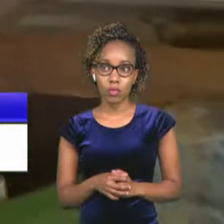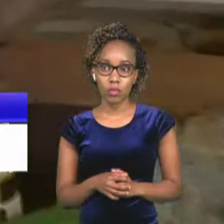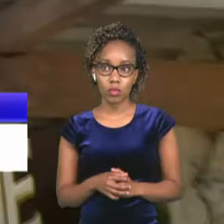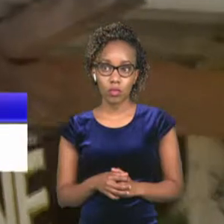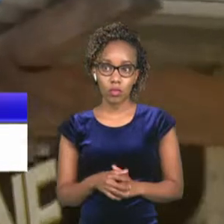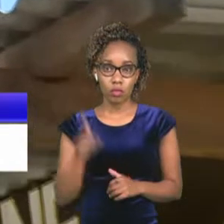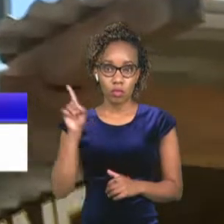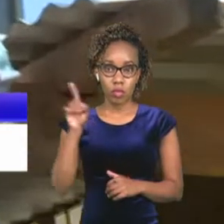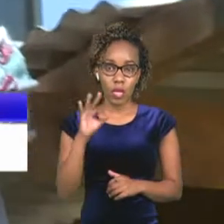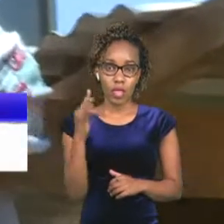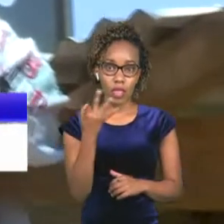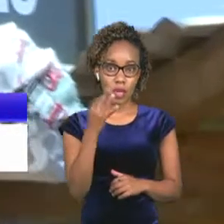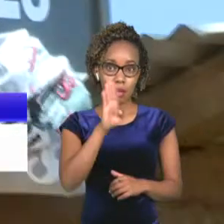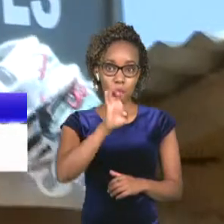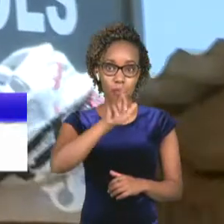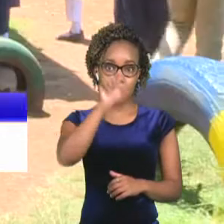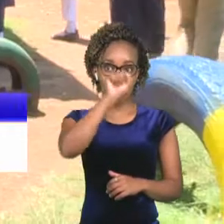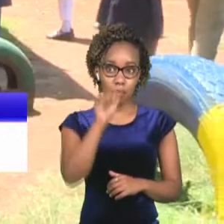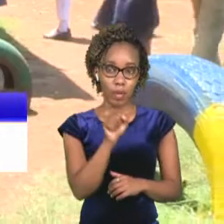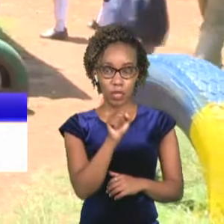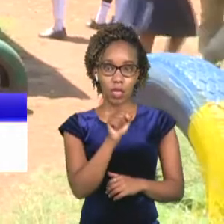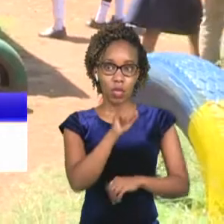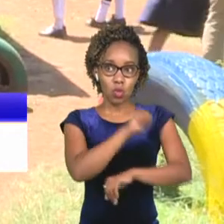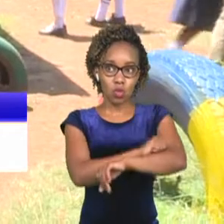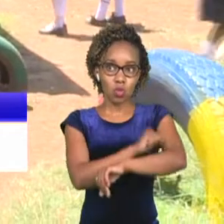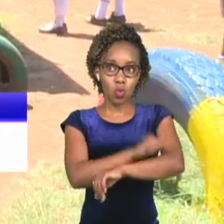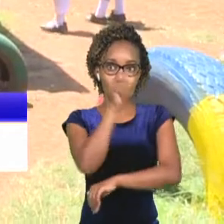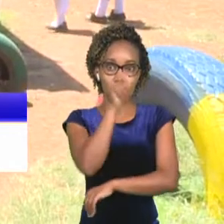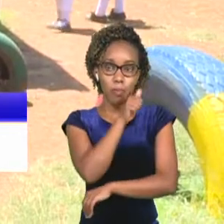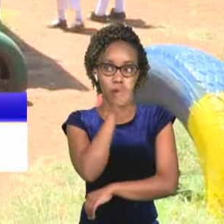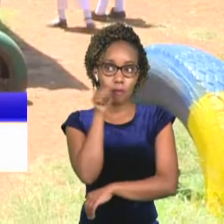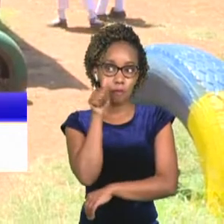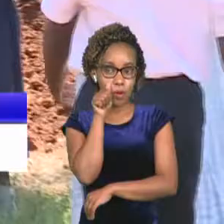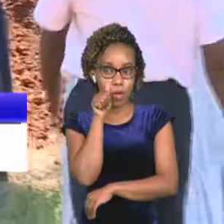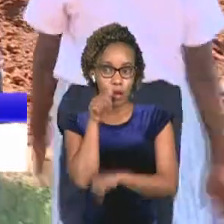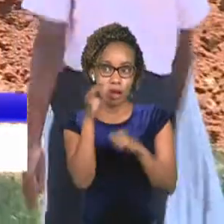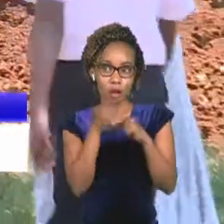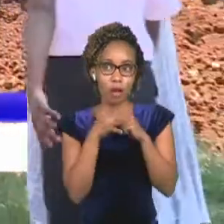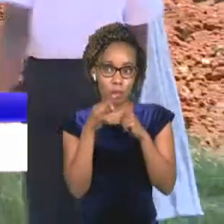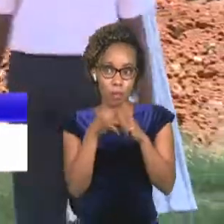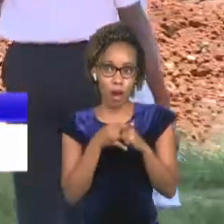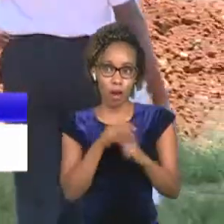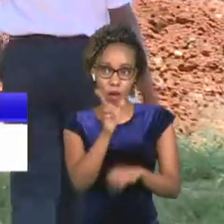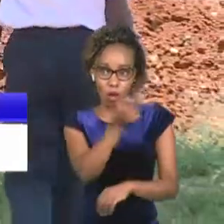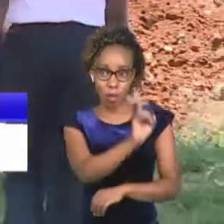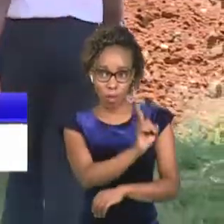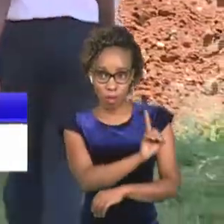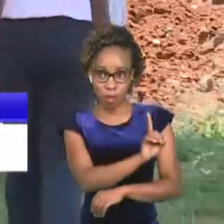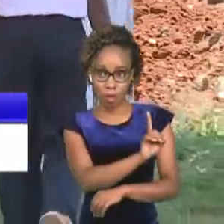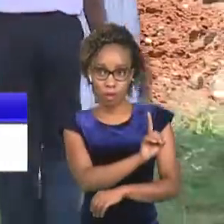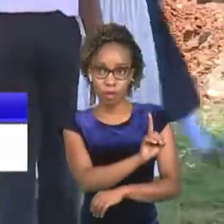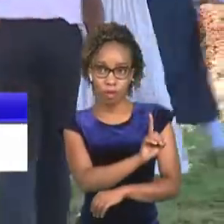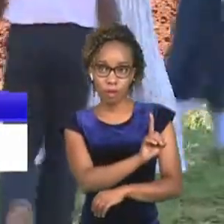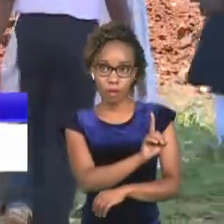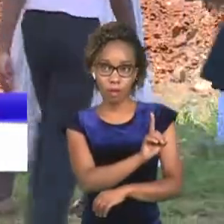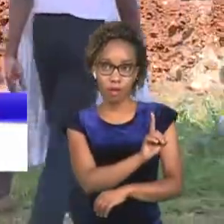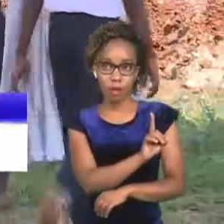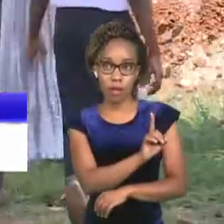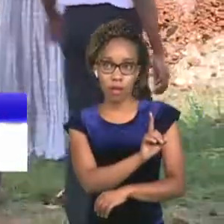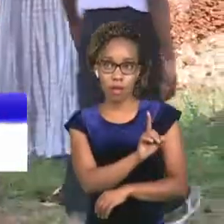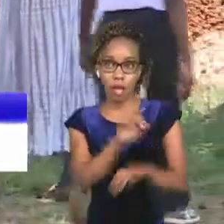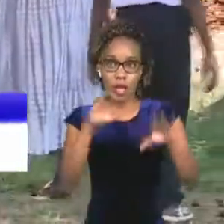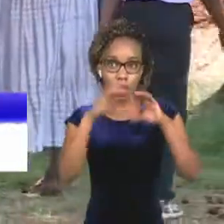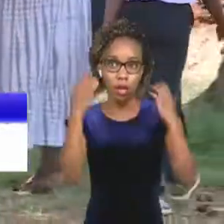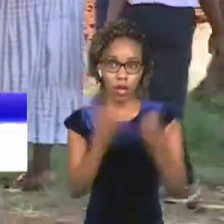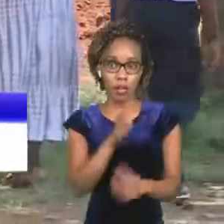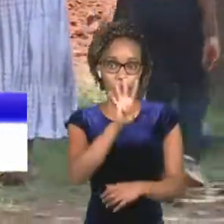This is Three Bells Group of Schools, a private institution at the heart of Kibra here in Nairobi. Grade 4 pupils are